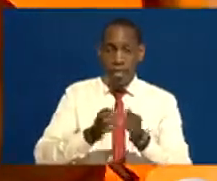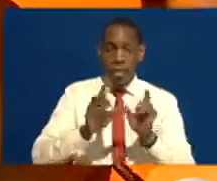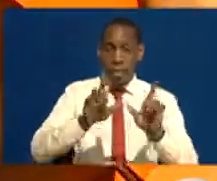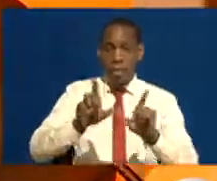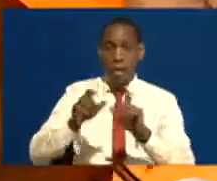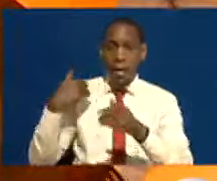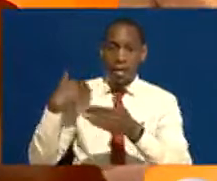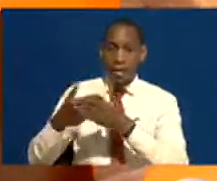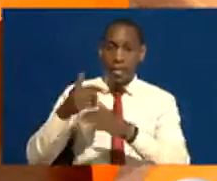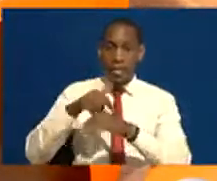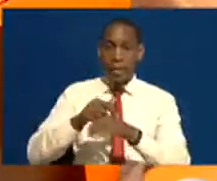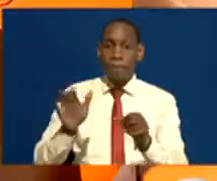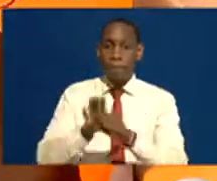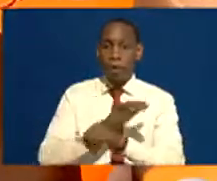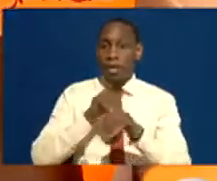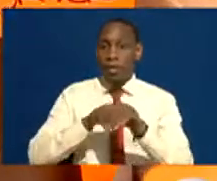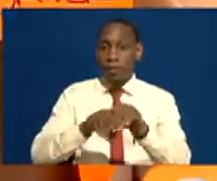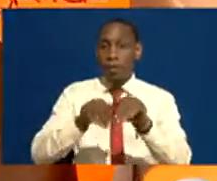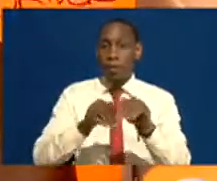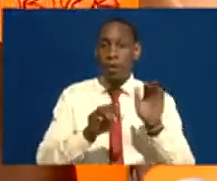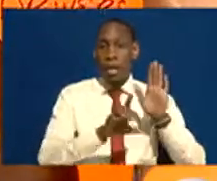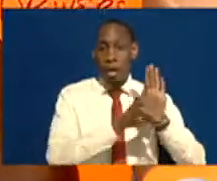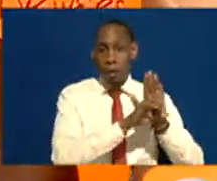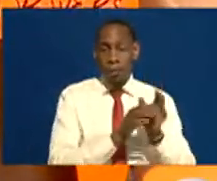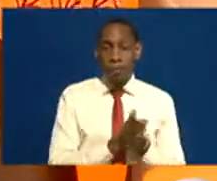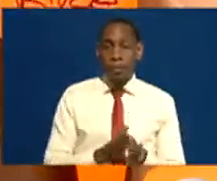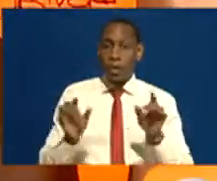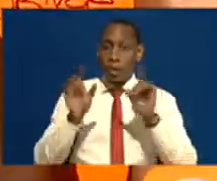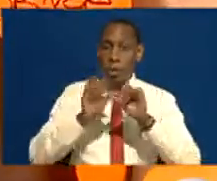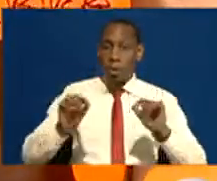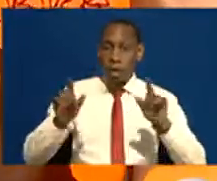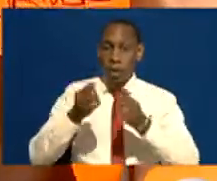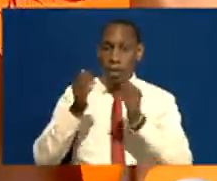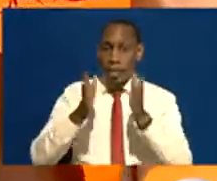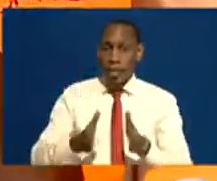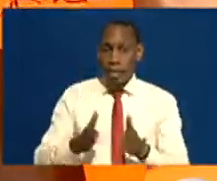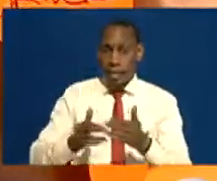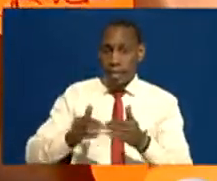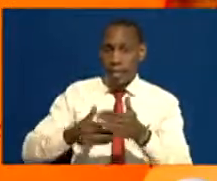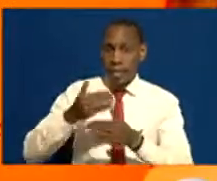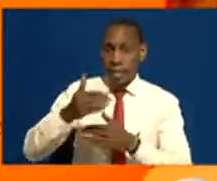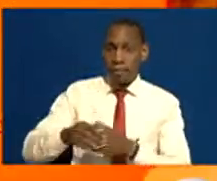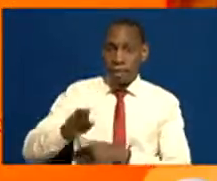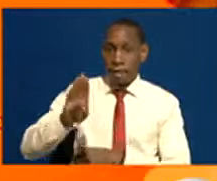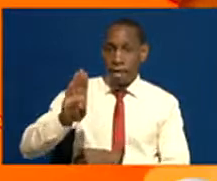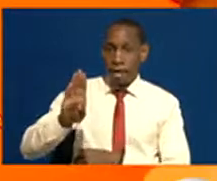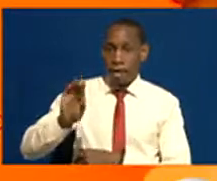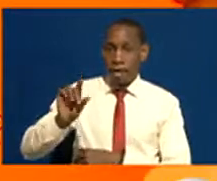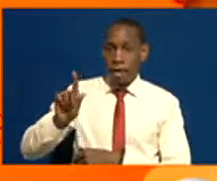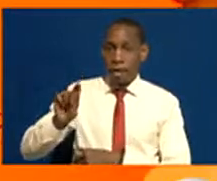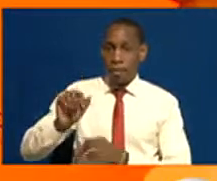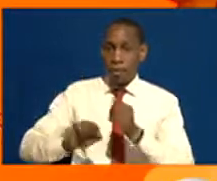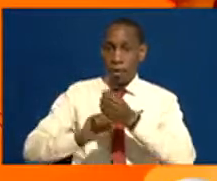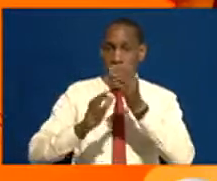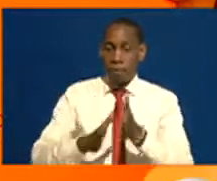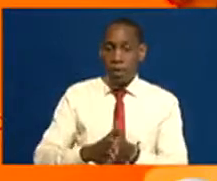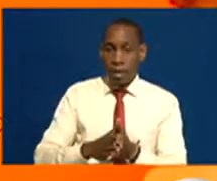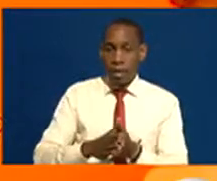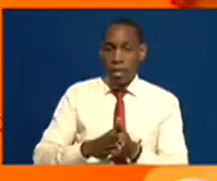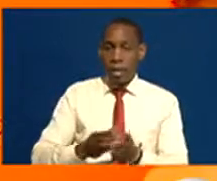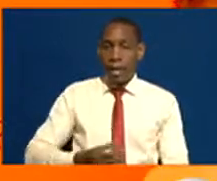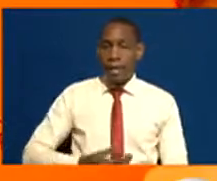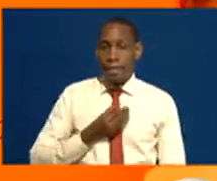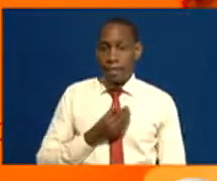they could fully comply with the law. The sentiments by the drivers come as Bolt founder Marcus Villig paid a courtesy